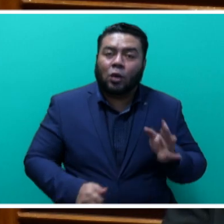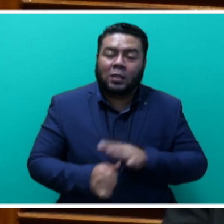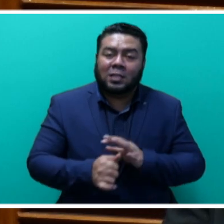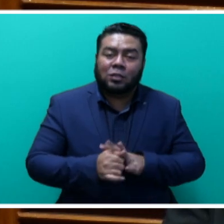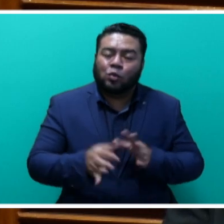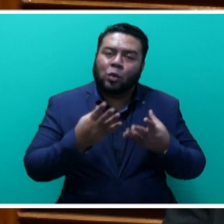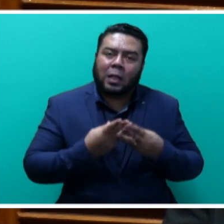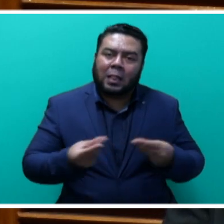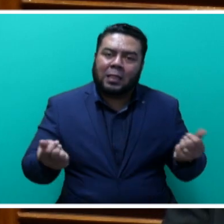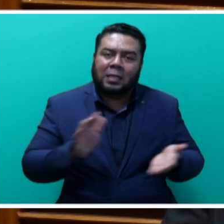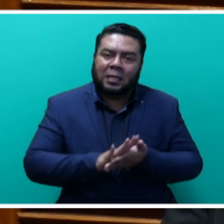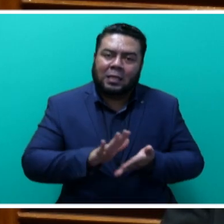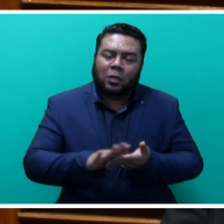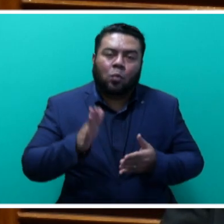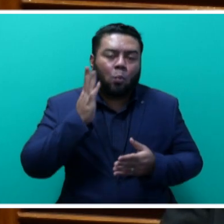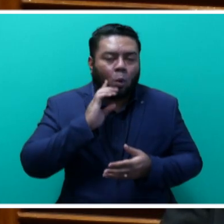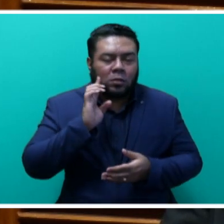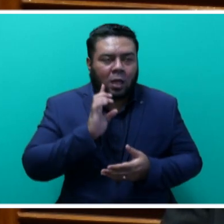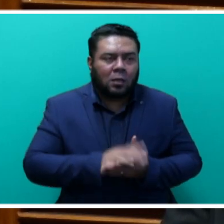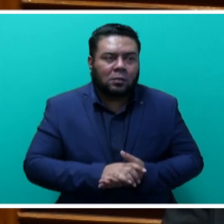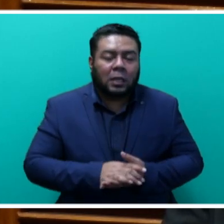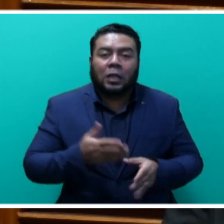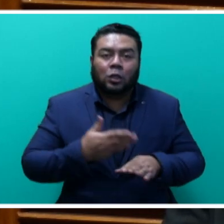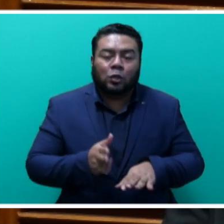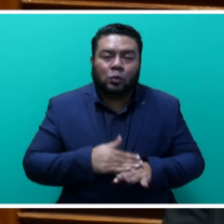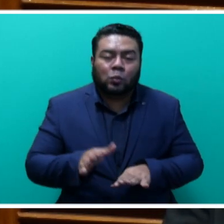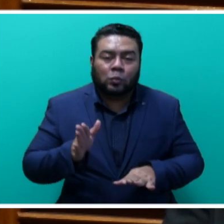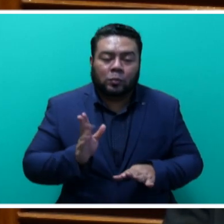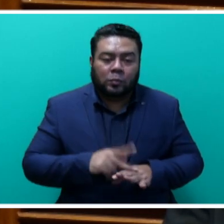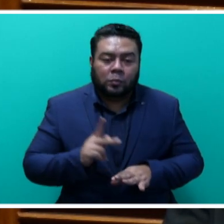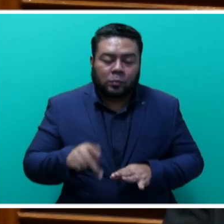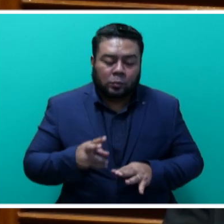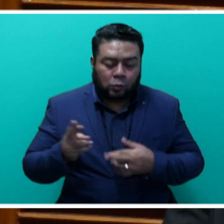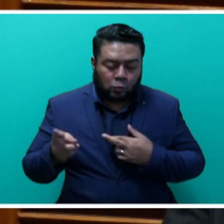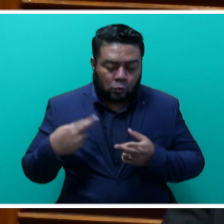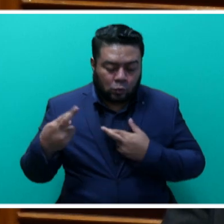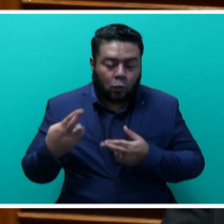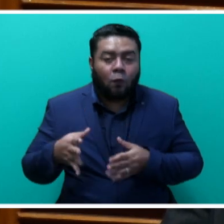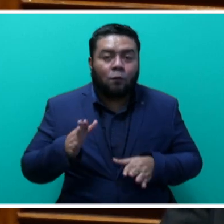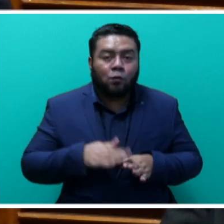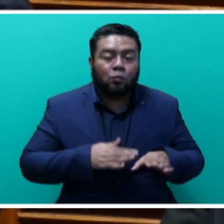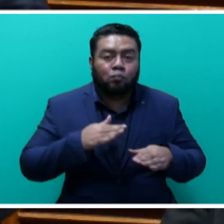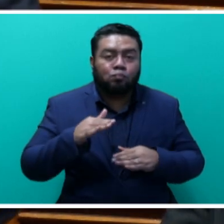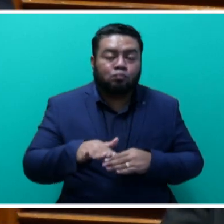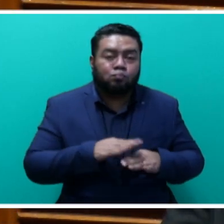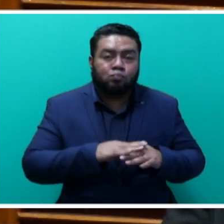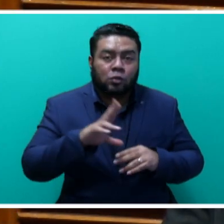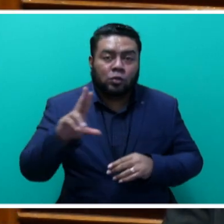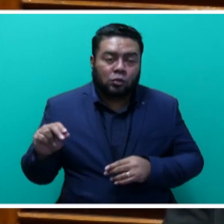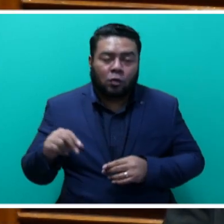water and sanitation, new pilot roads, footbridges and footpaths, and economic empowerment for our rural